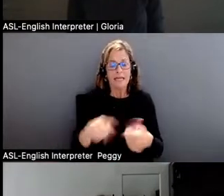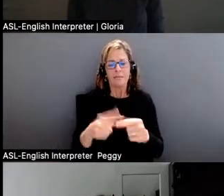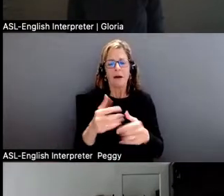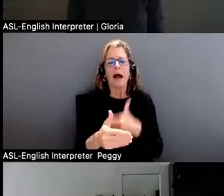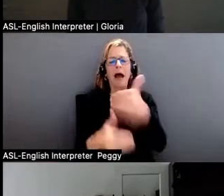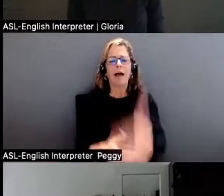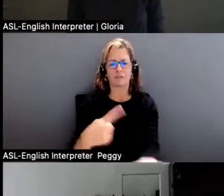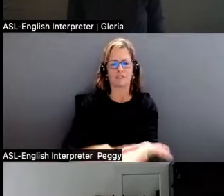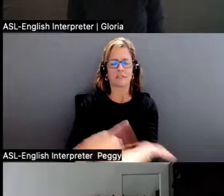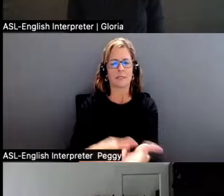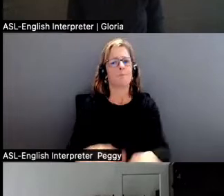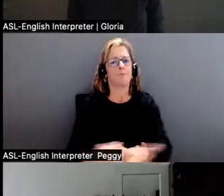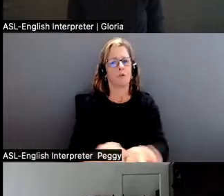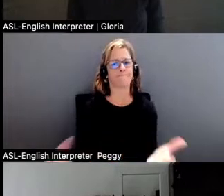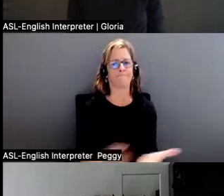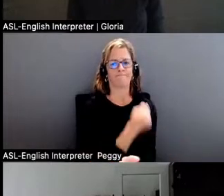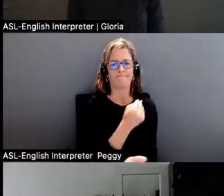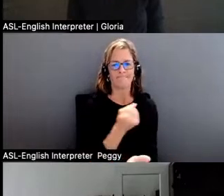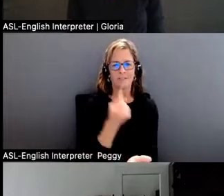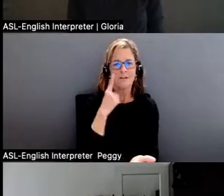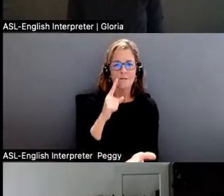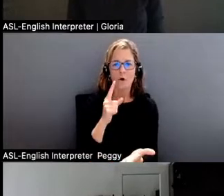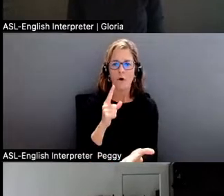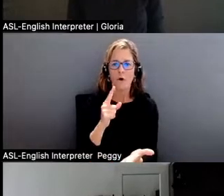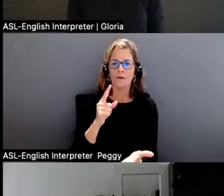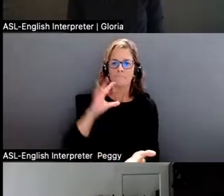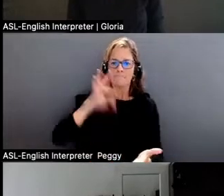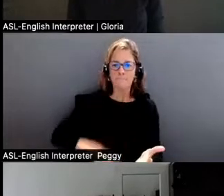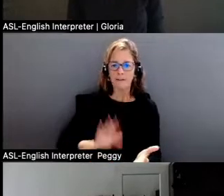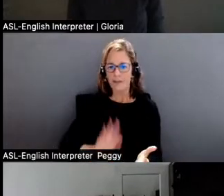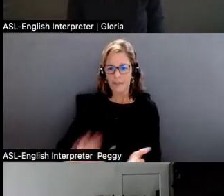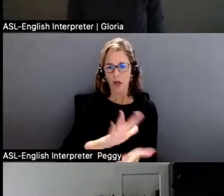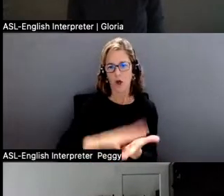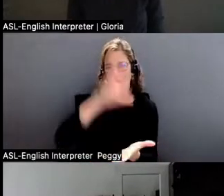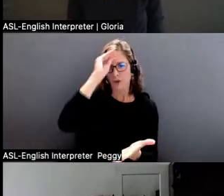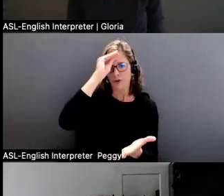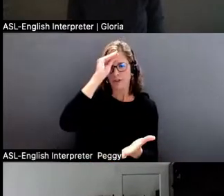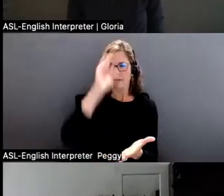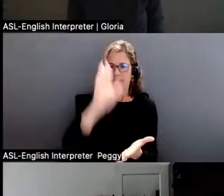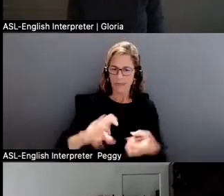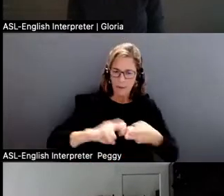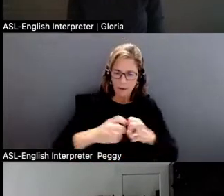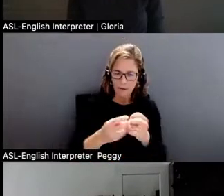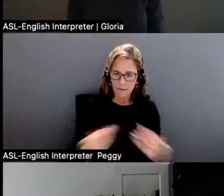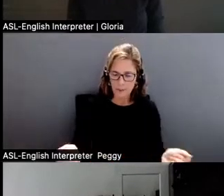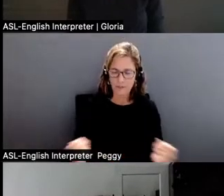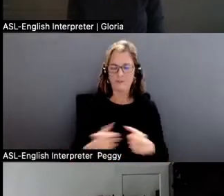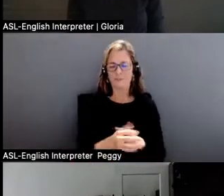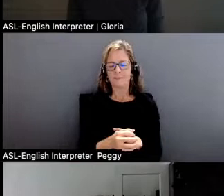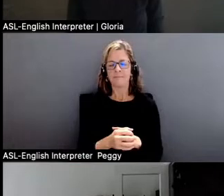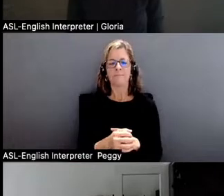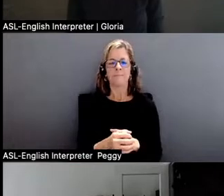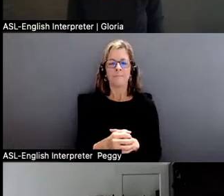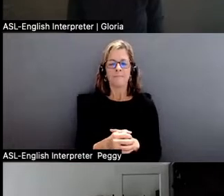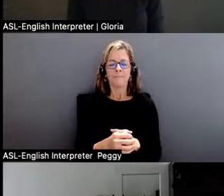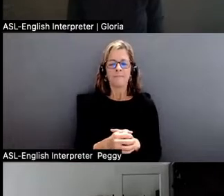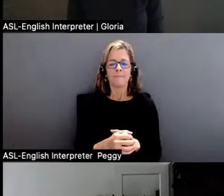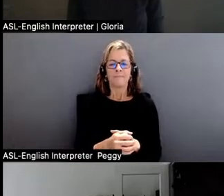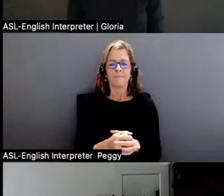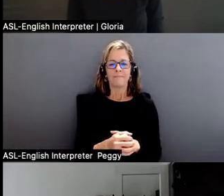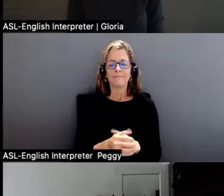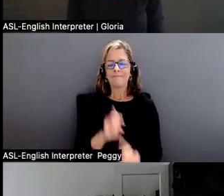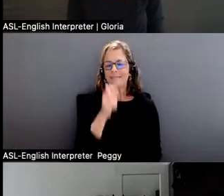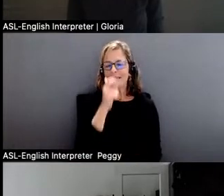tool to use for learning. What's great about this kind of learning is that so much of what you take